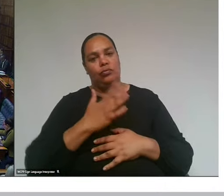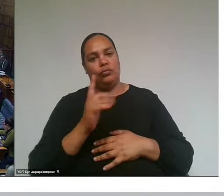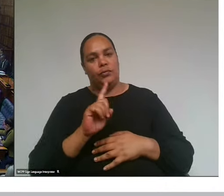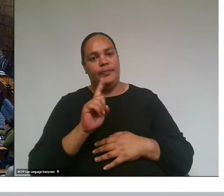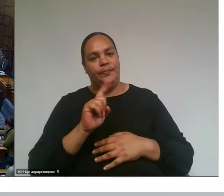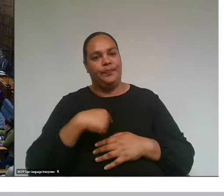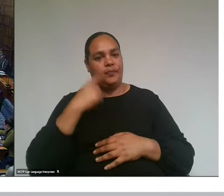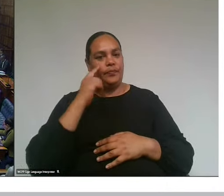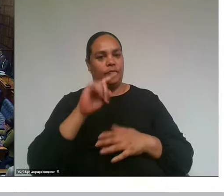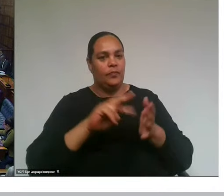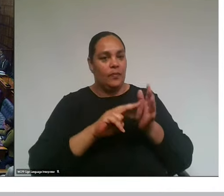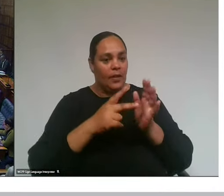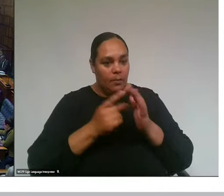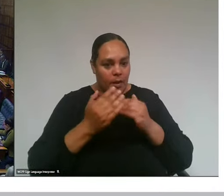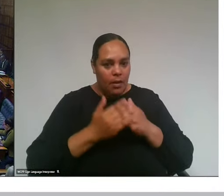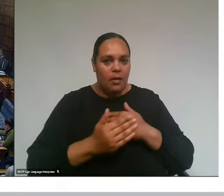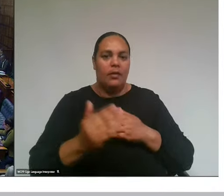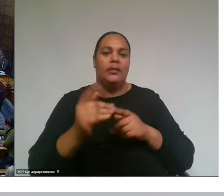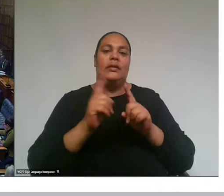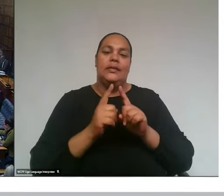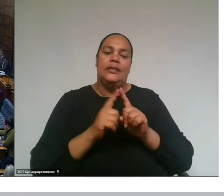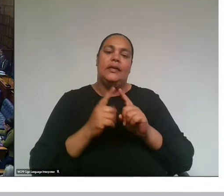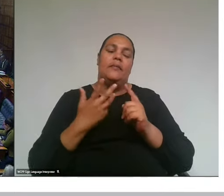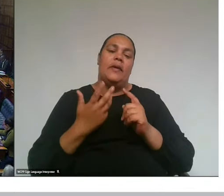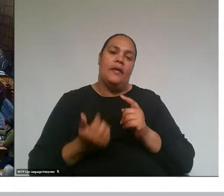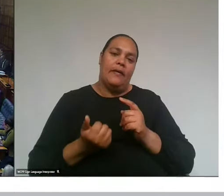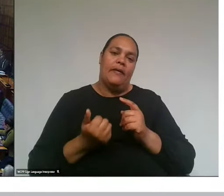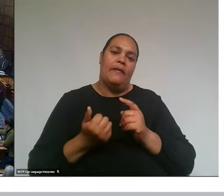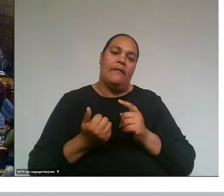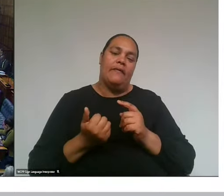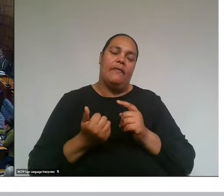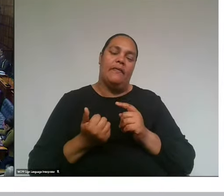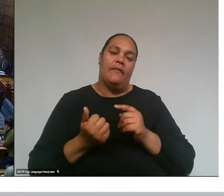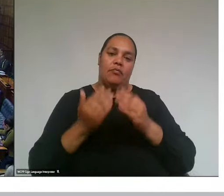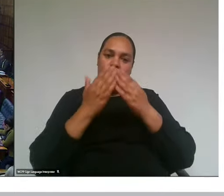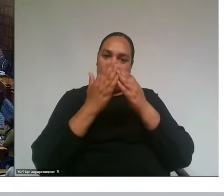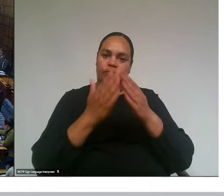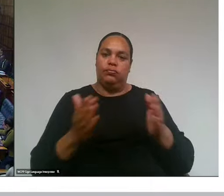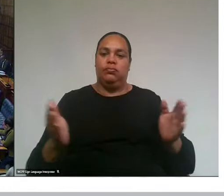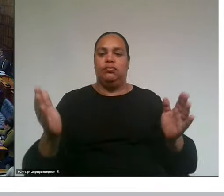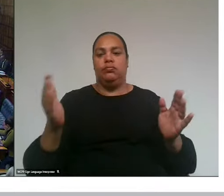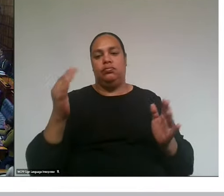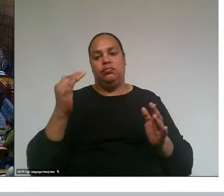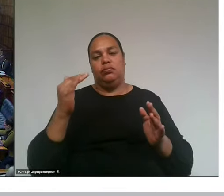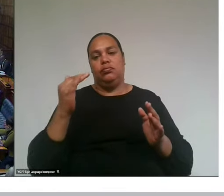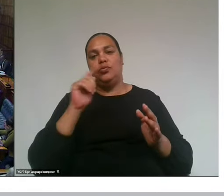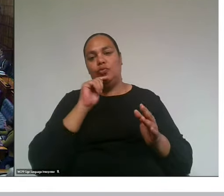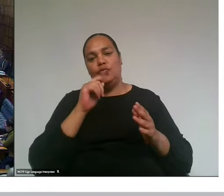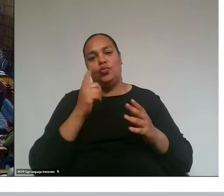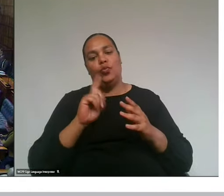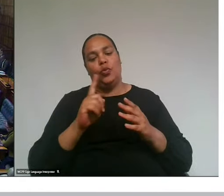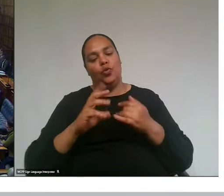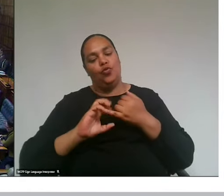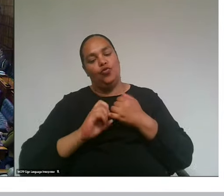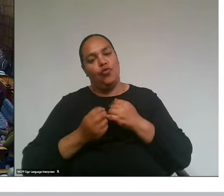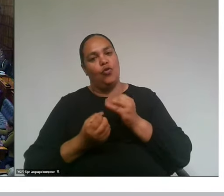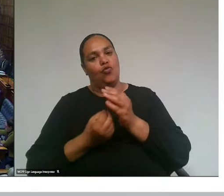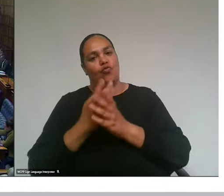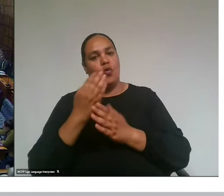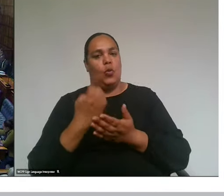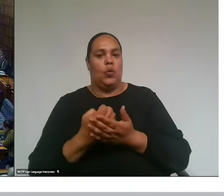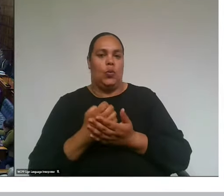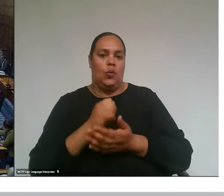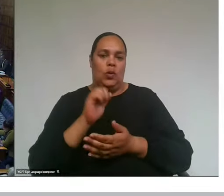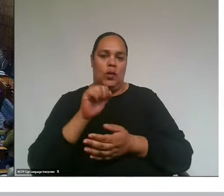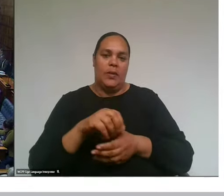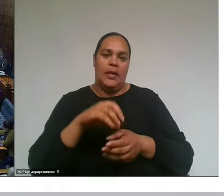think the strategy and it's um a a broader intent of trying to grow the economy